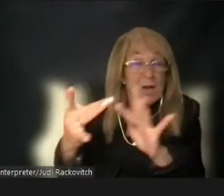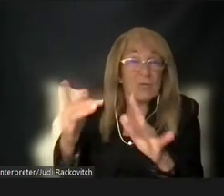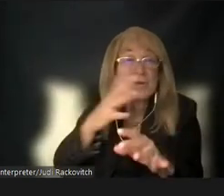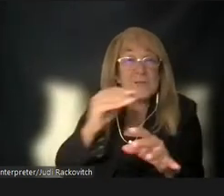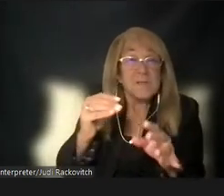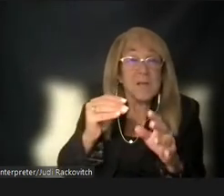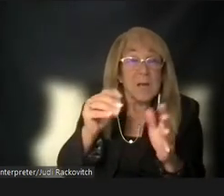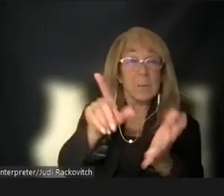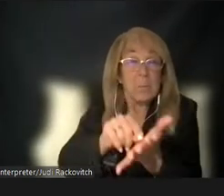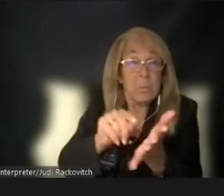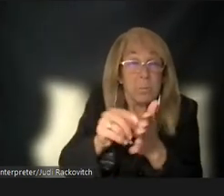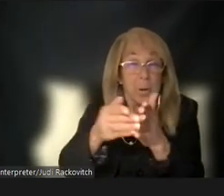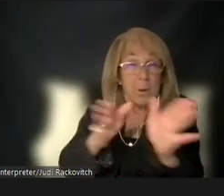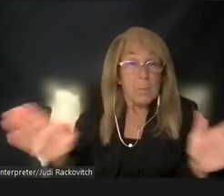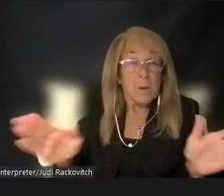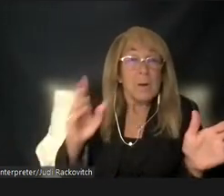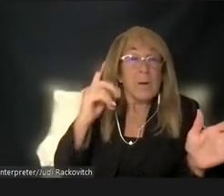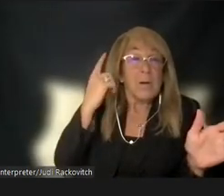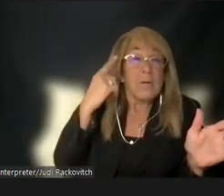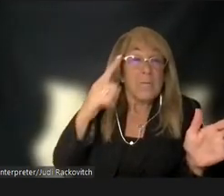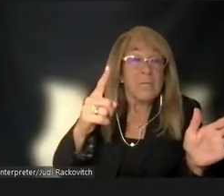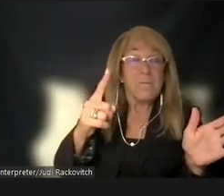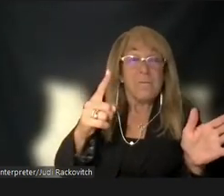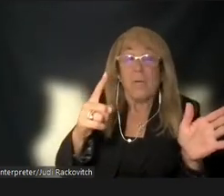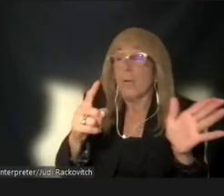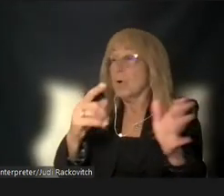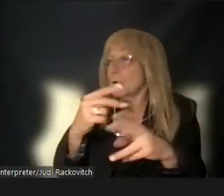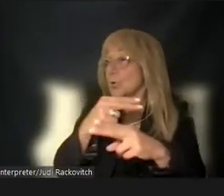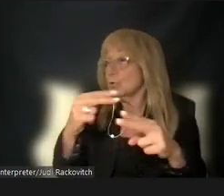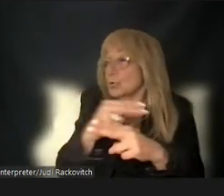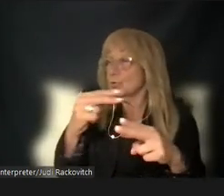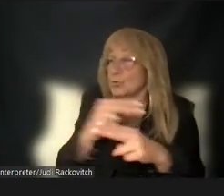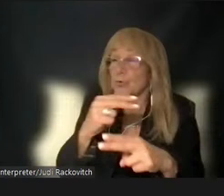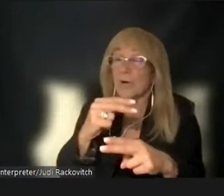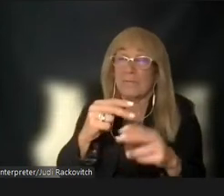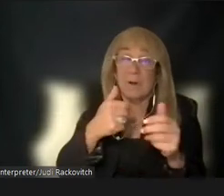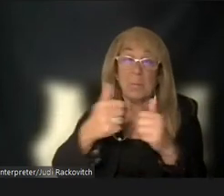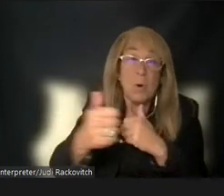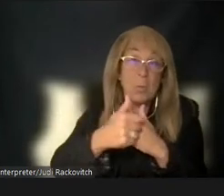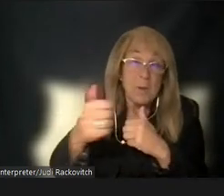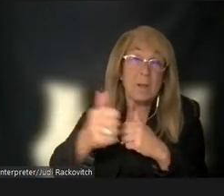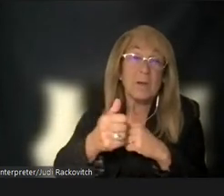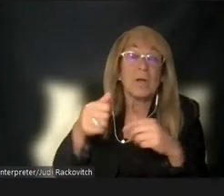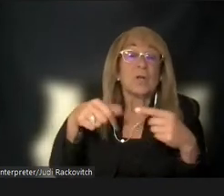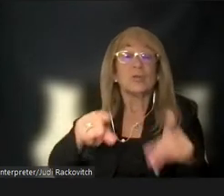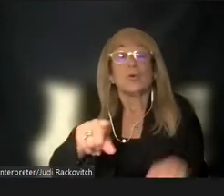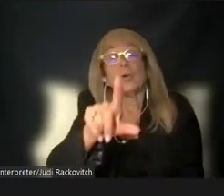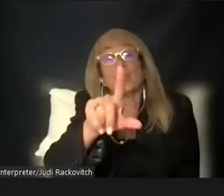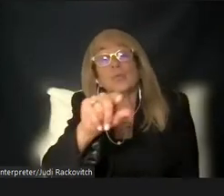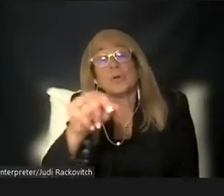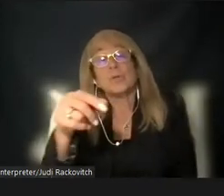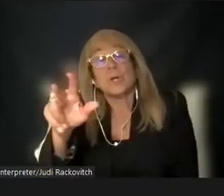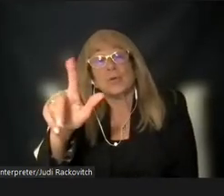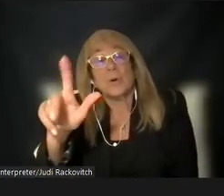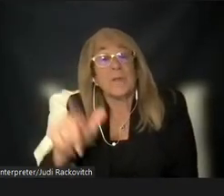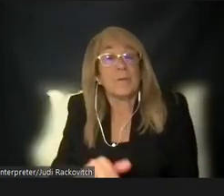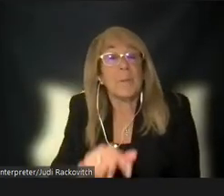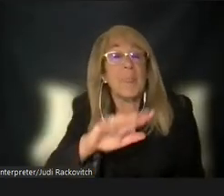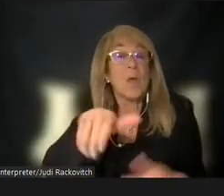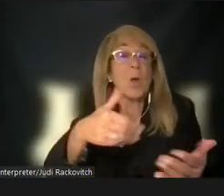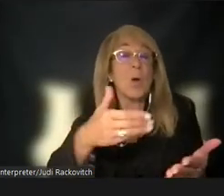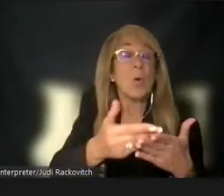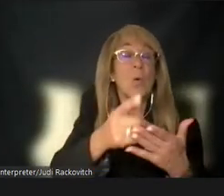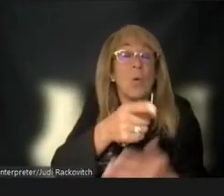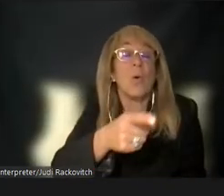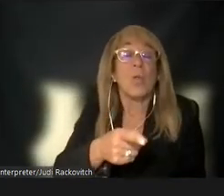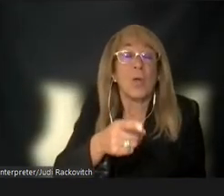implementation and traffic mobility review board process during 2023. Here's the list of all the public outreach webinars held